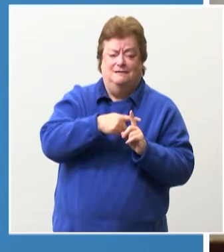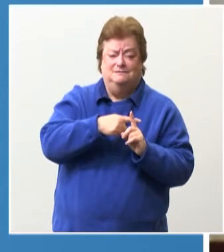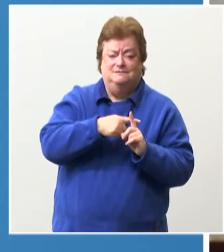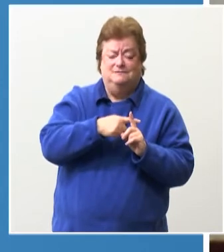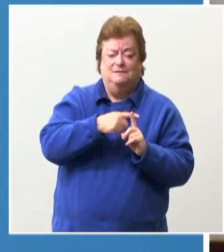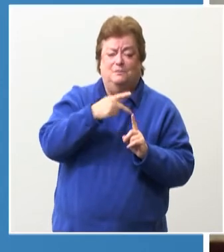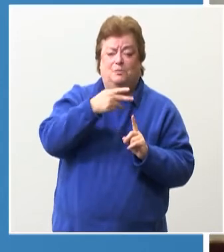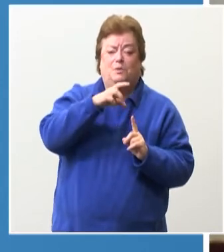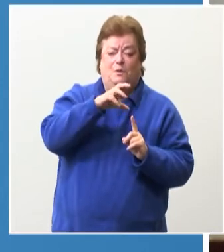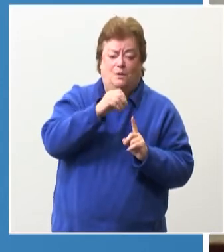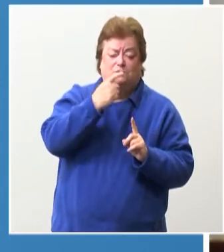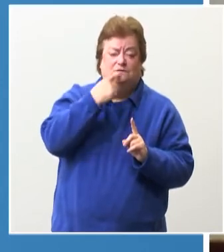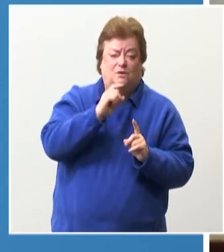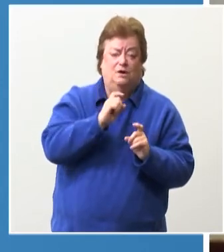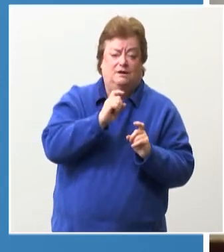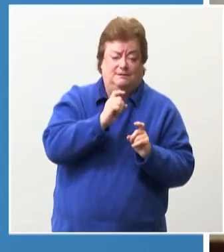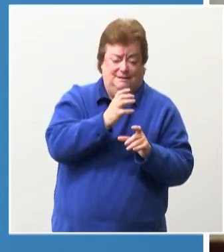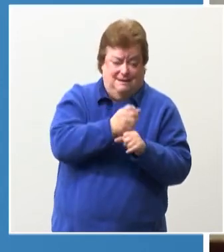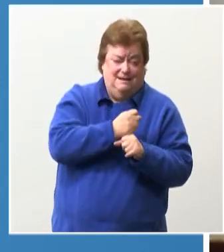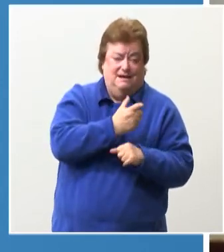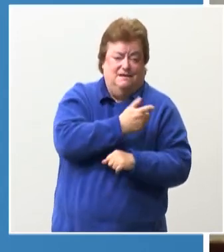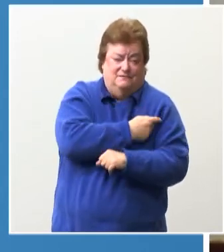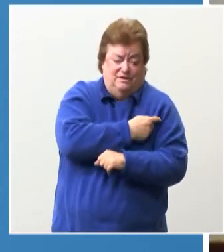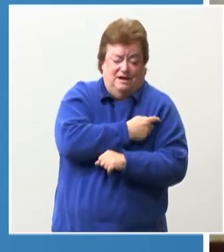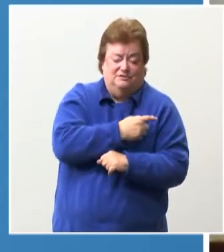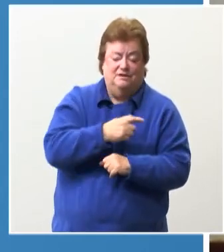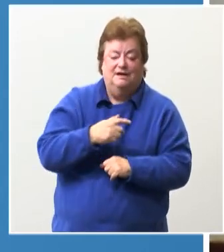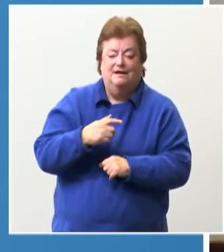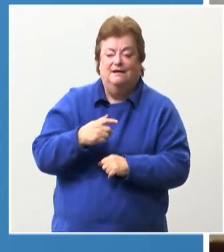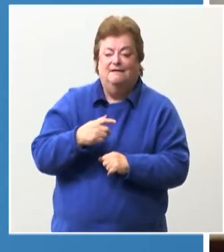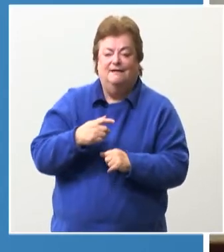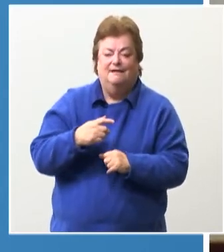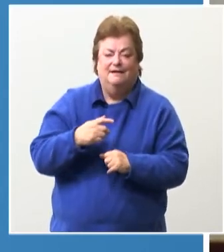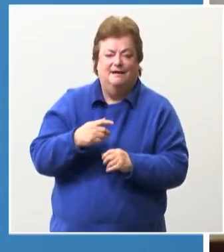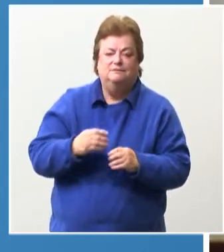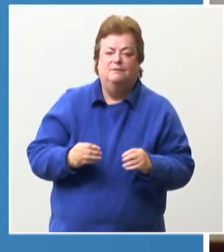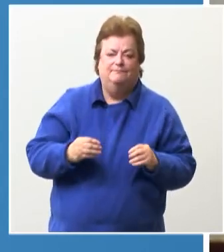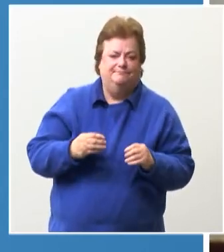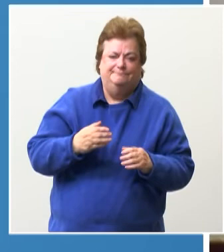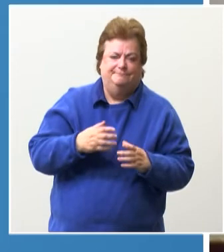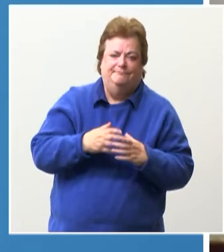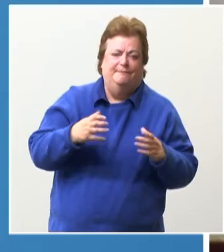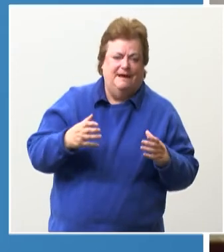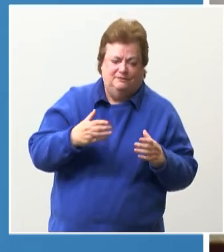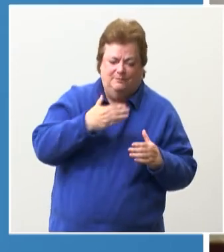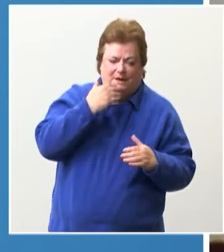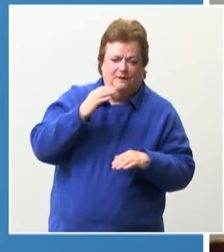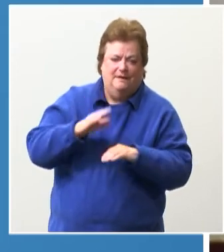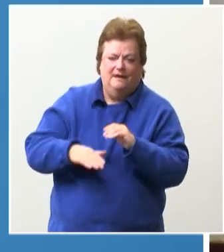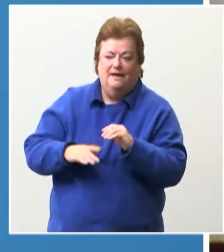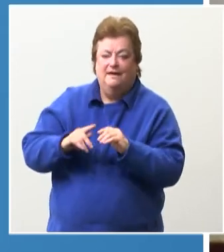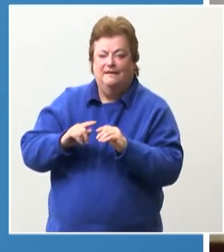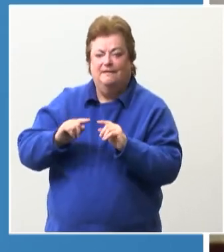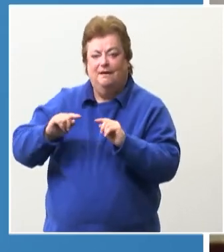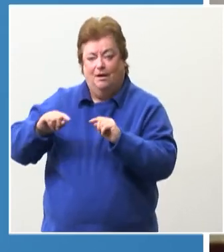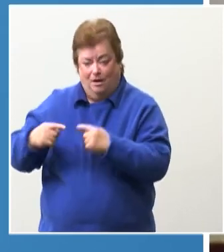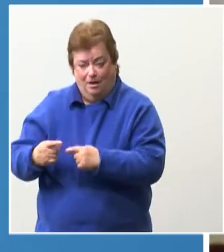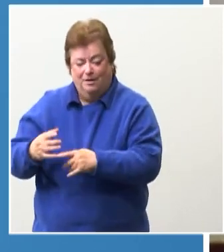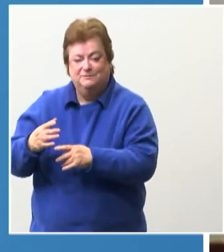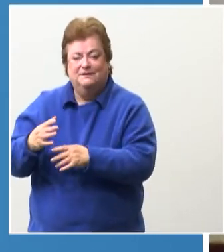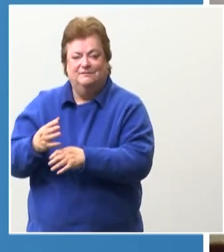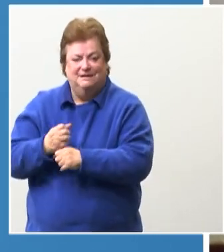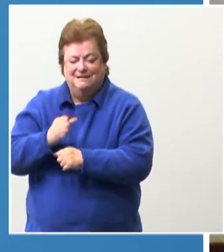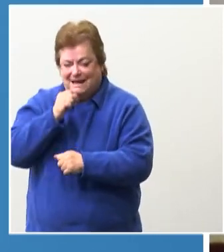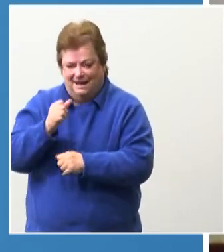vaccine definitely outweigh the harms of getting a COVID infection. And I feel like I